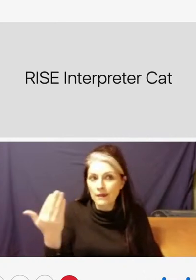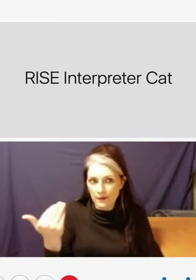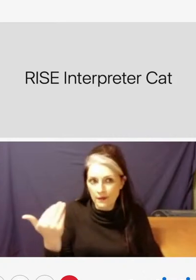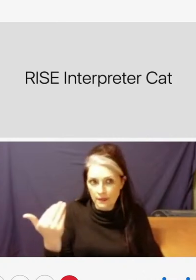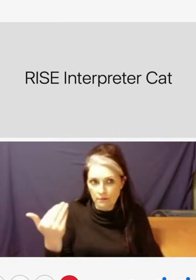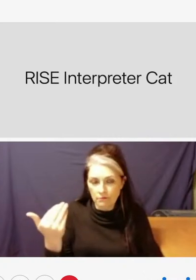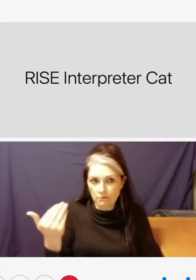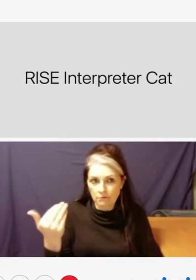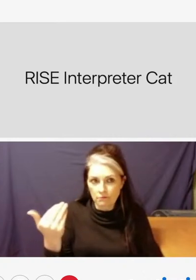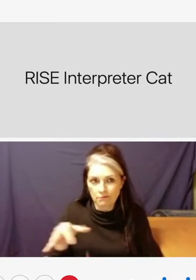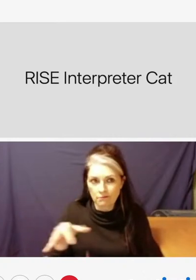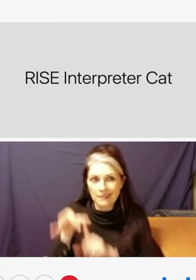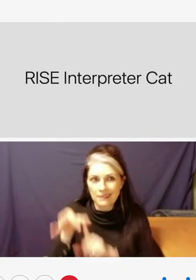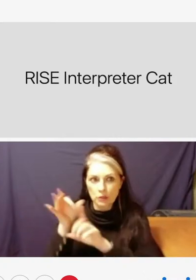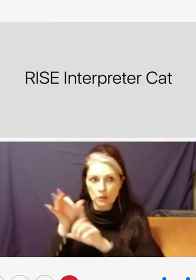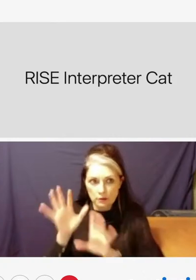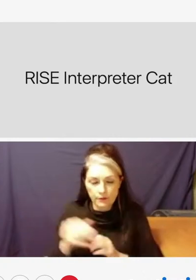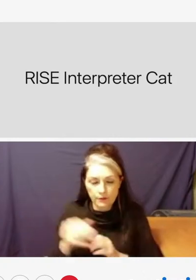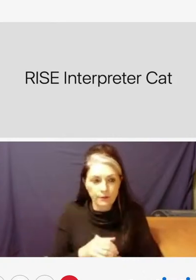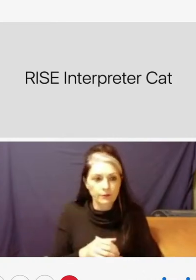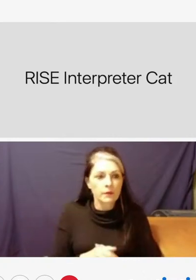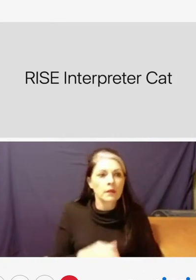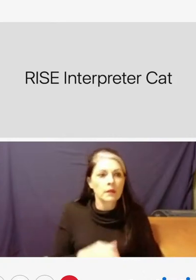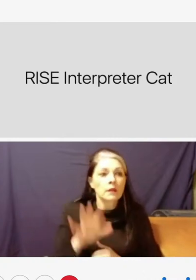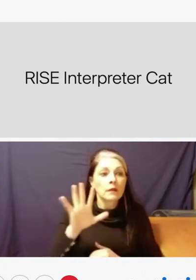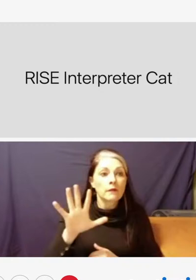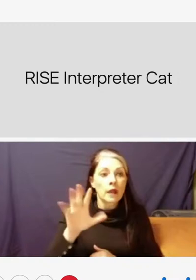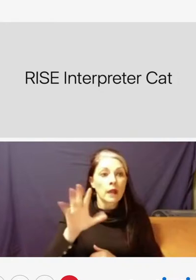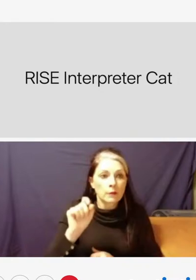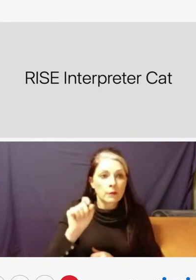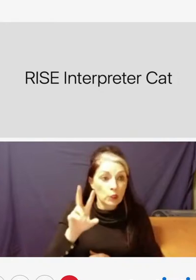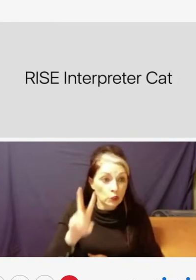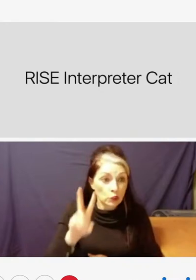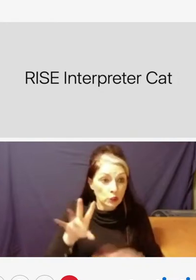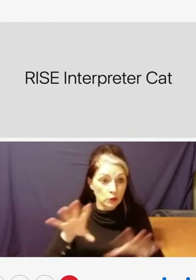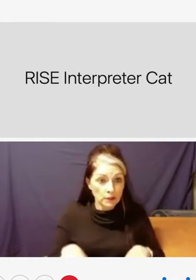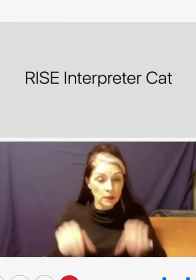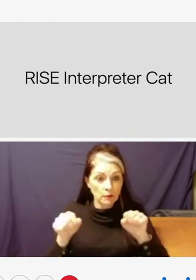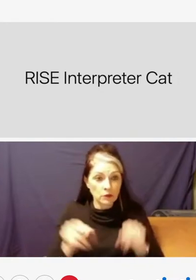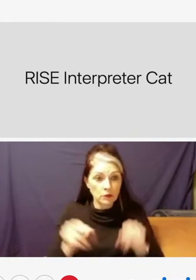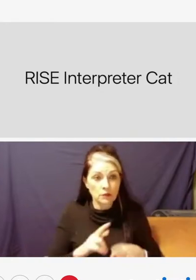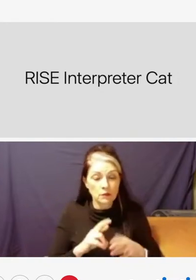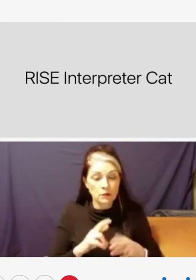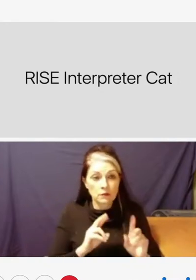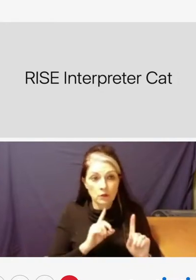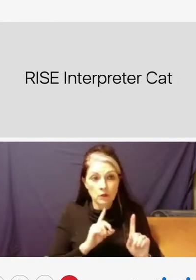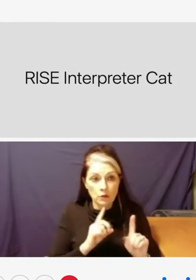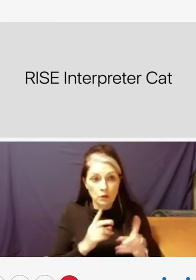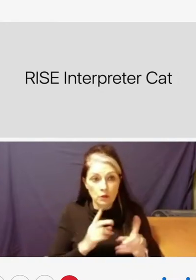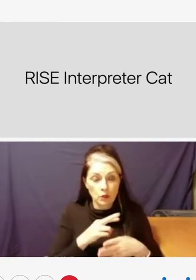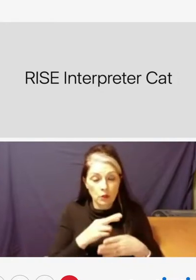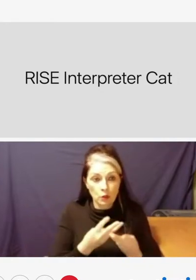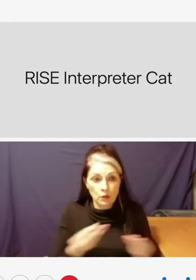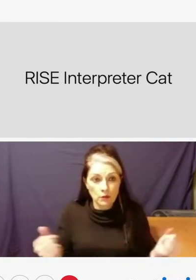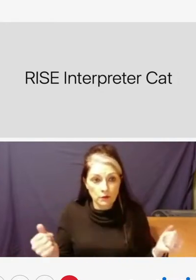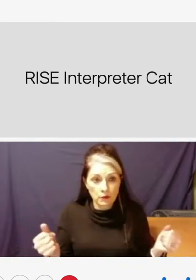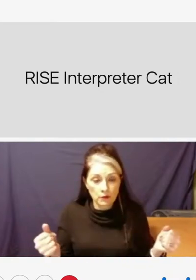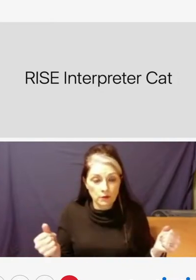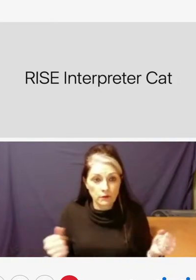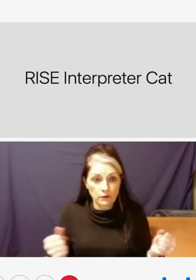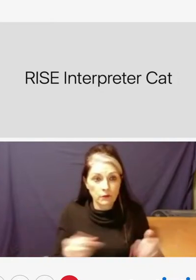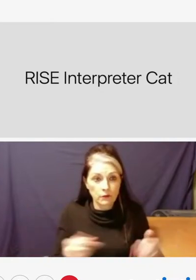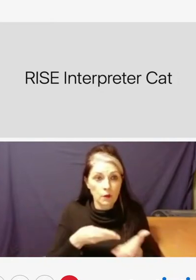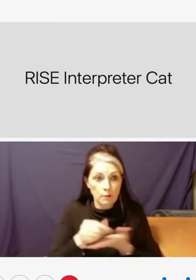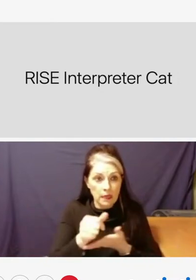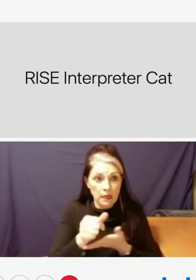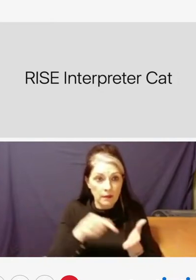item 5.2 adoption of resolution for the compensation for Mis meeting for um for board